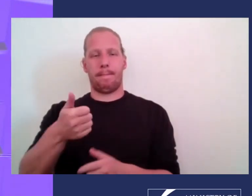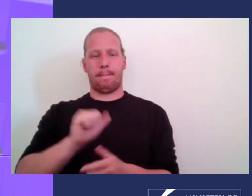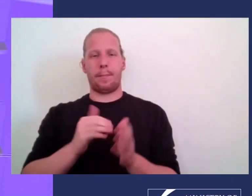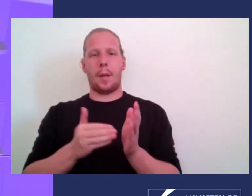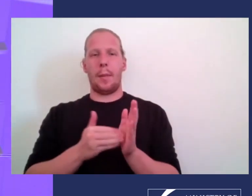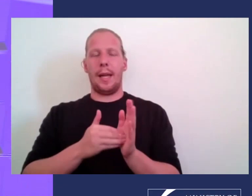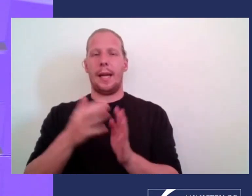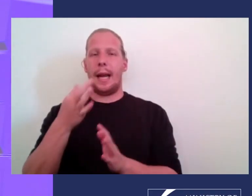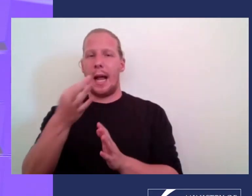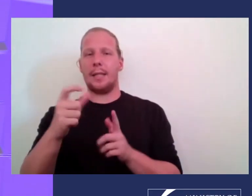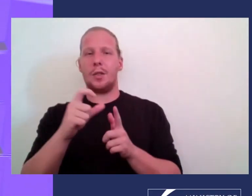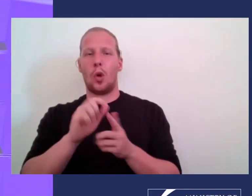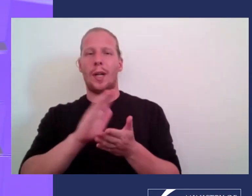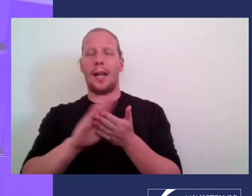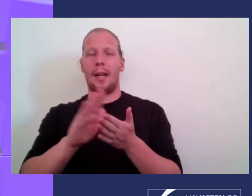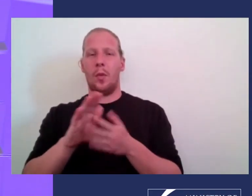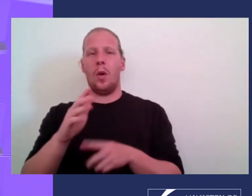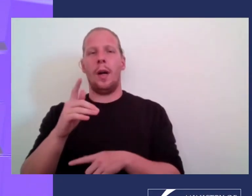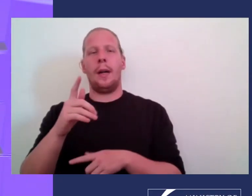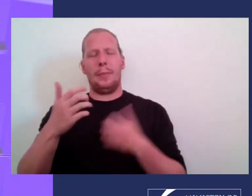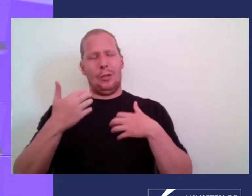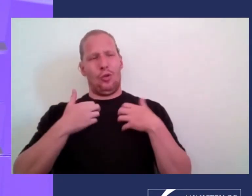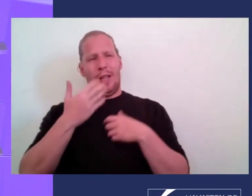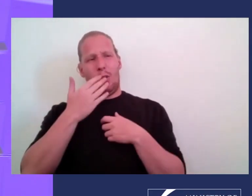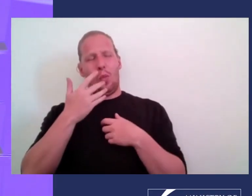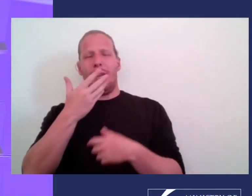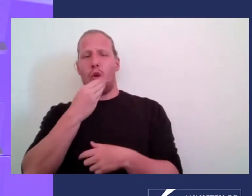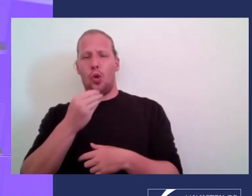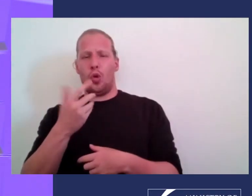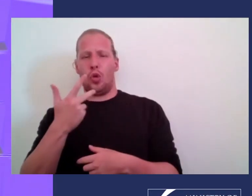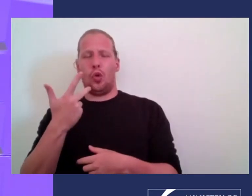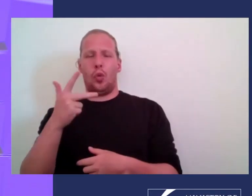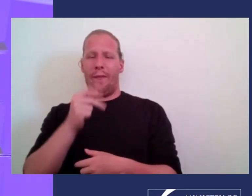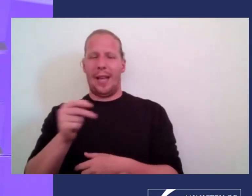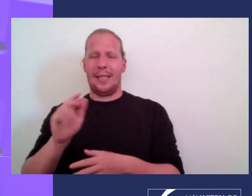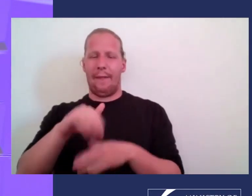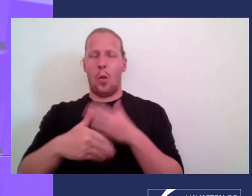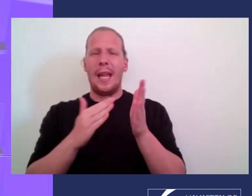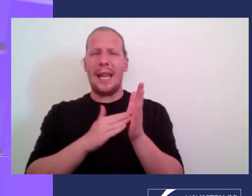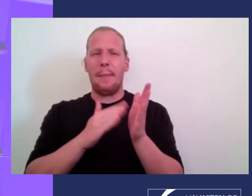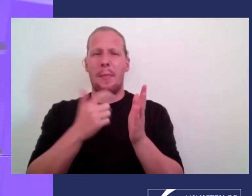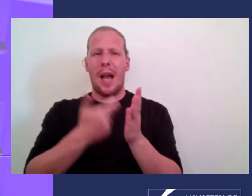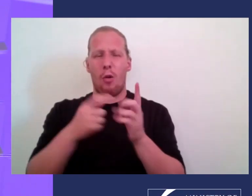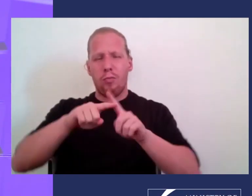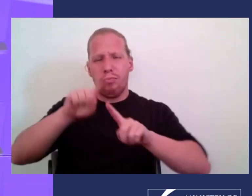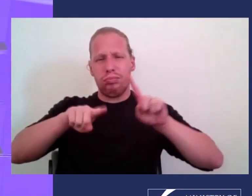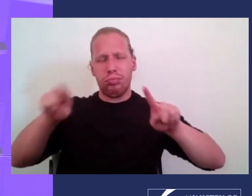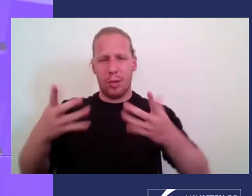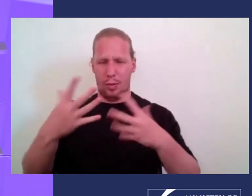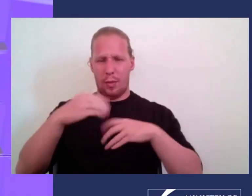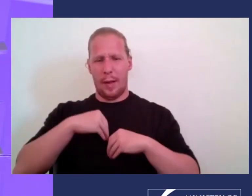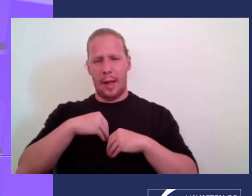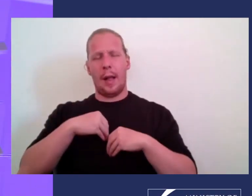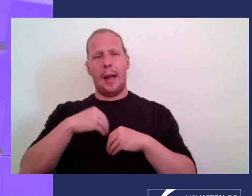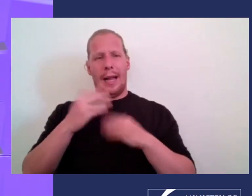when we are used to giving our kids measles, mumps, rubella, diphtheria, rotavirus, but when it comes to this, it's such a different